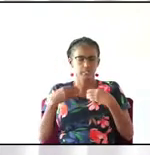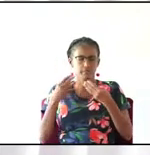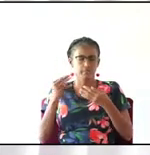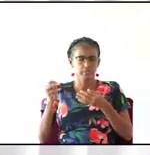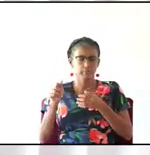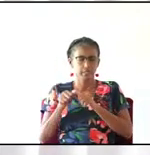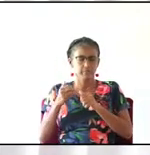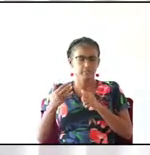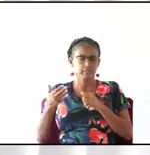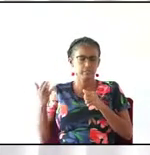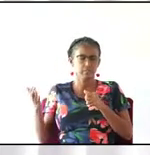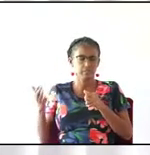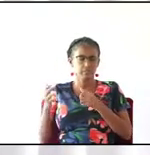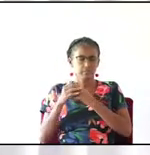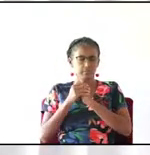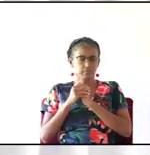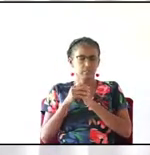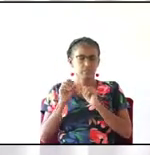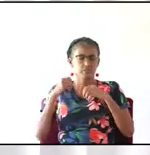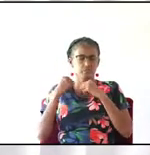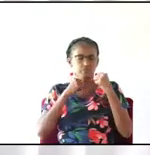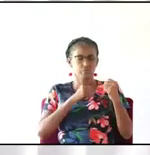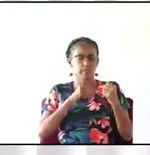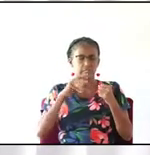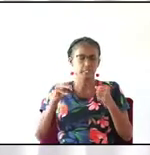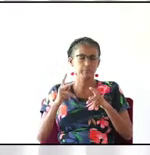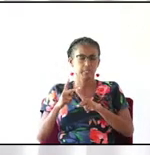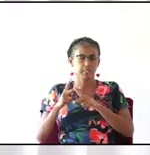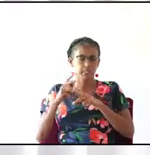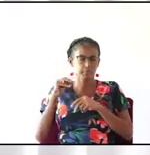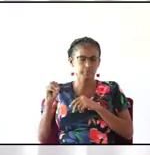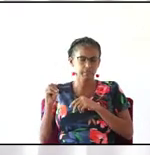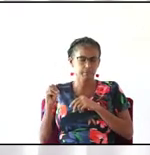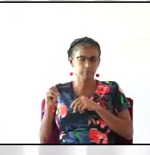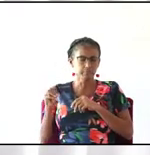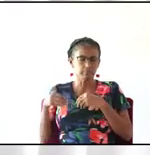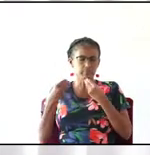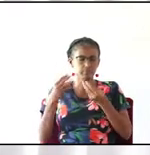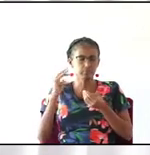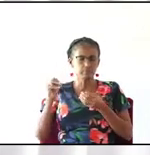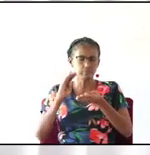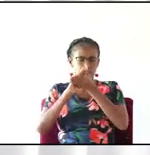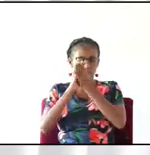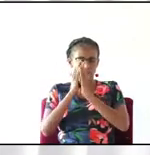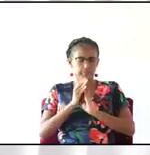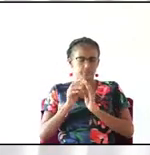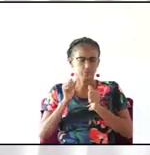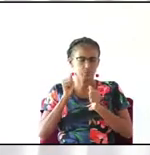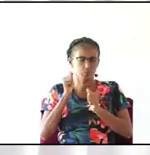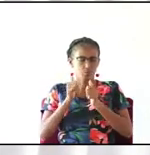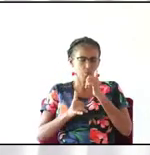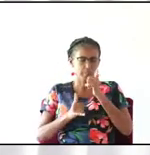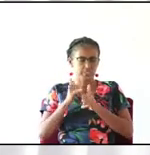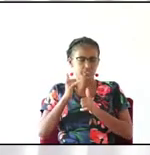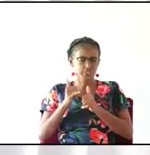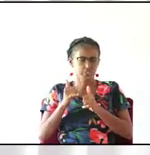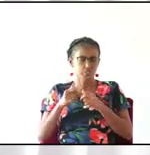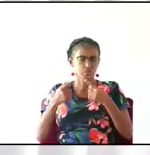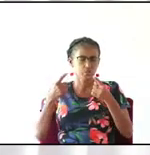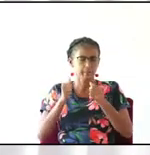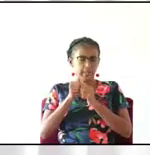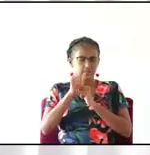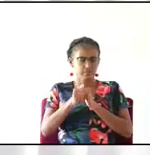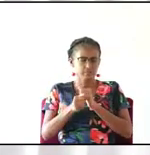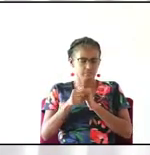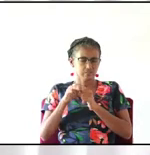else. Strengthen them and keep them. Give them your peace which surpasses all understanding to guard their hearts and mind